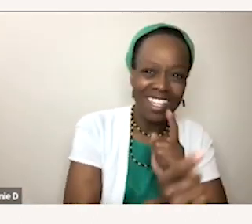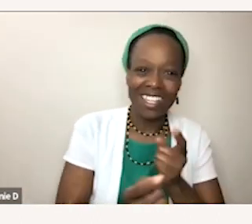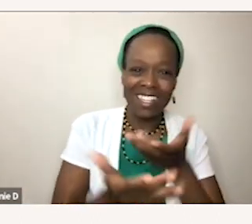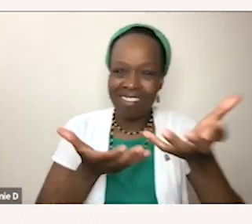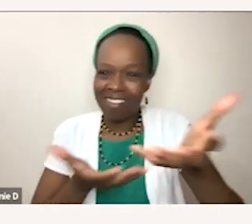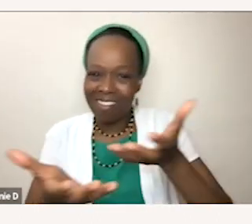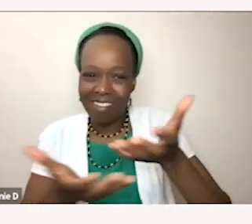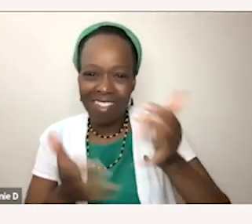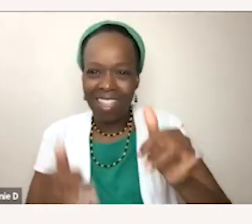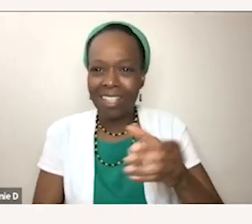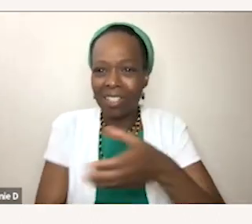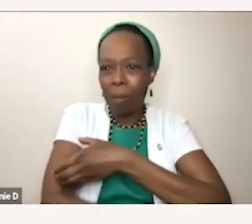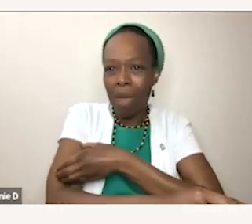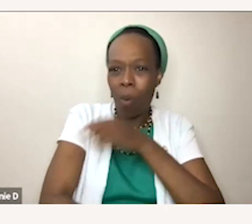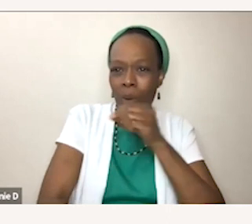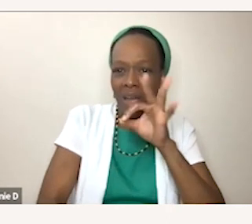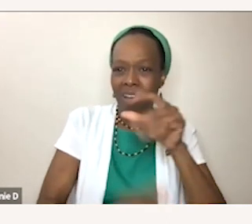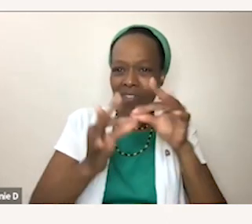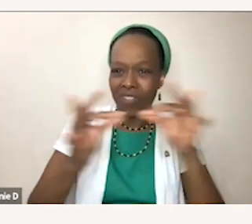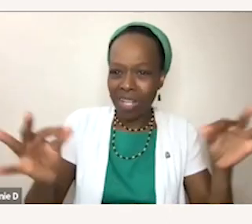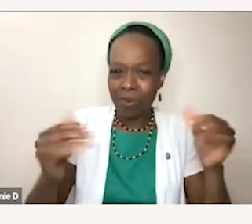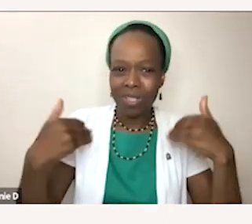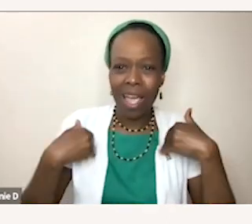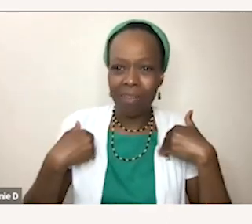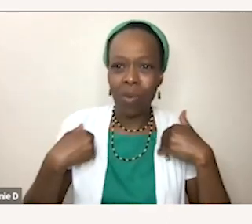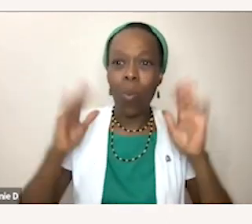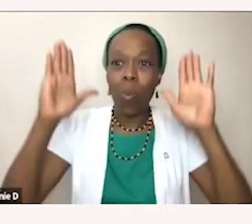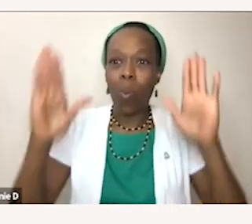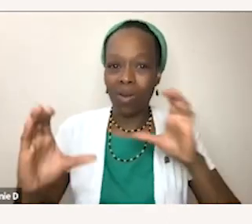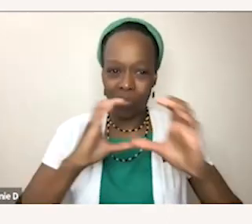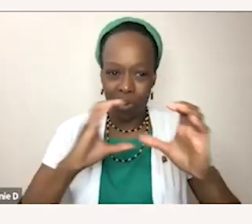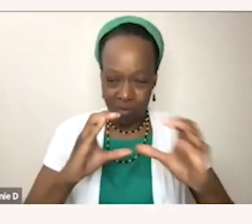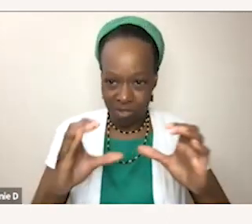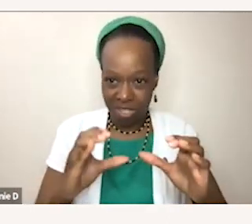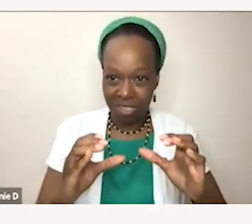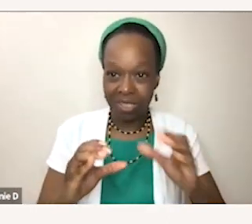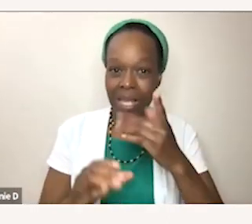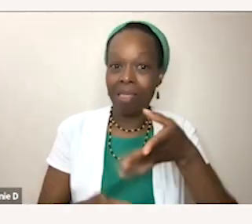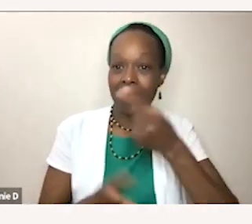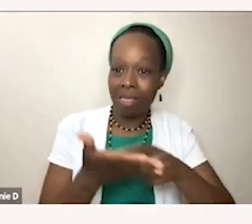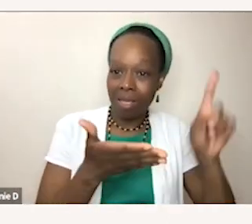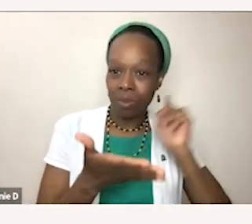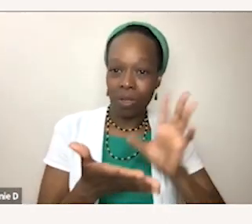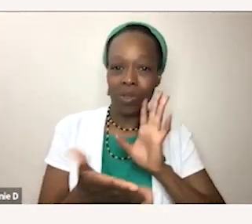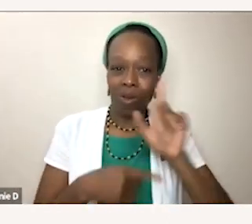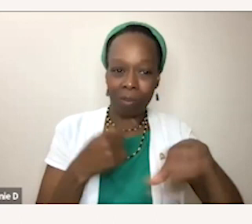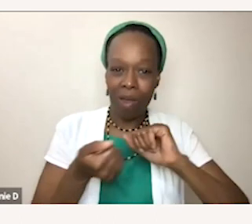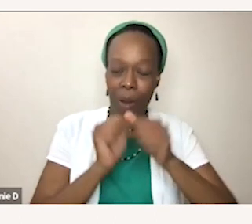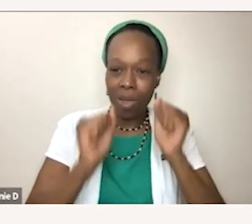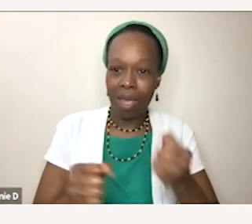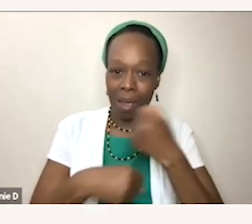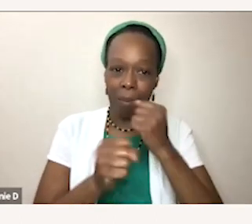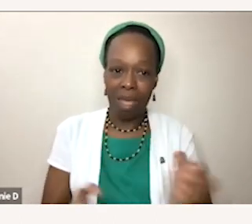have wonderful conversations. And we spoke about that last week in how we make connections, finding those